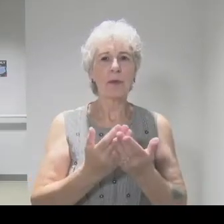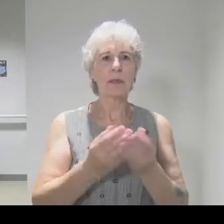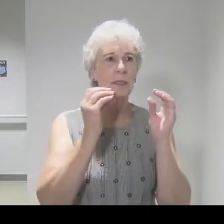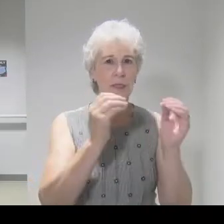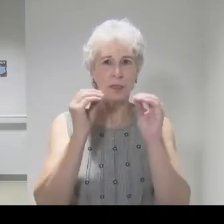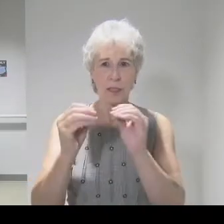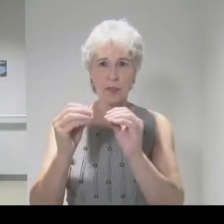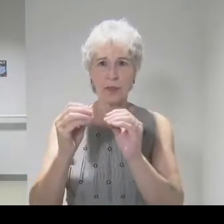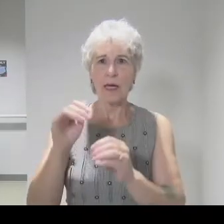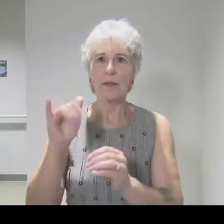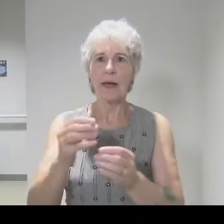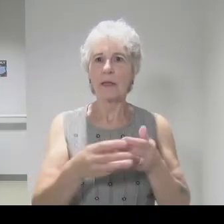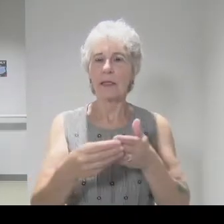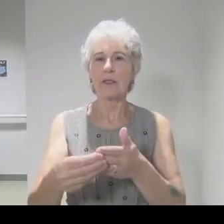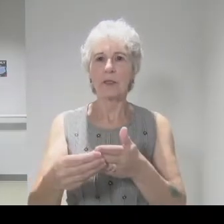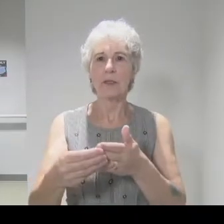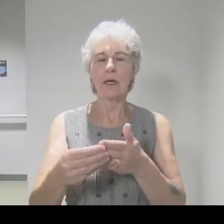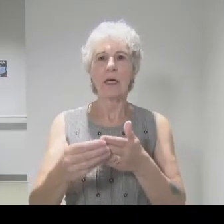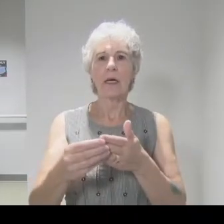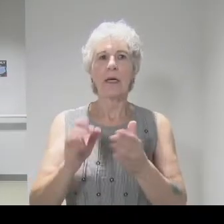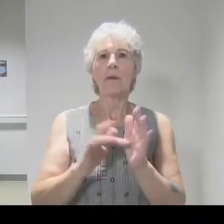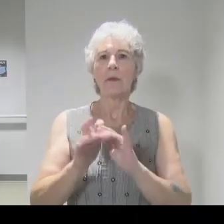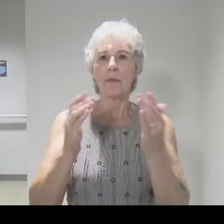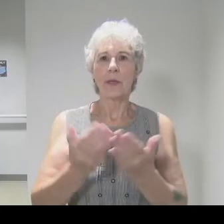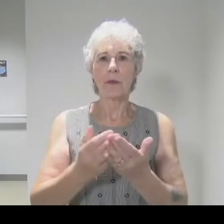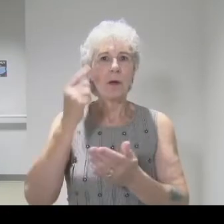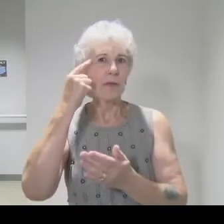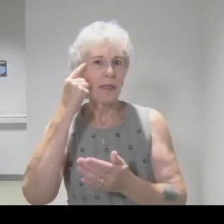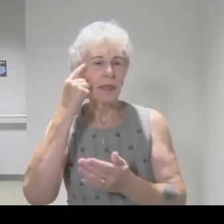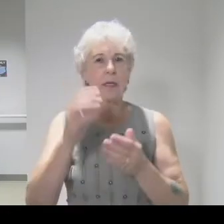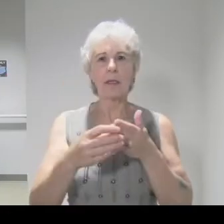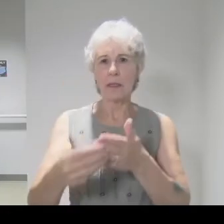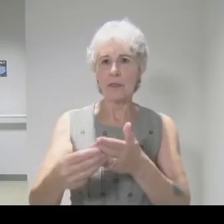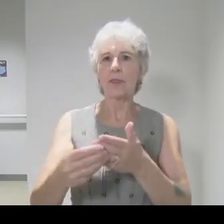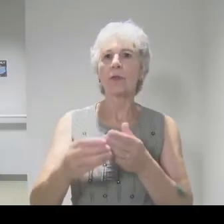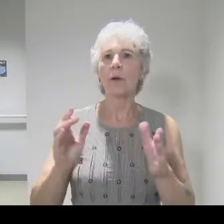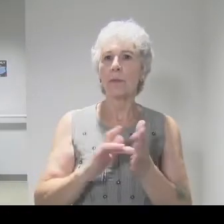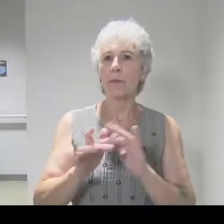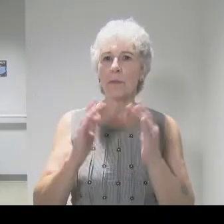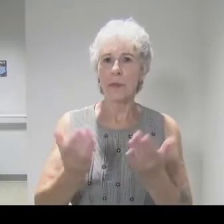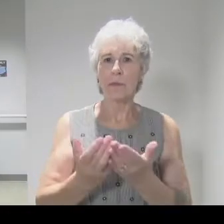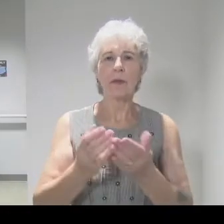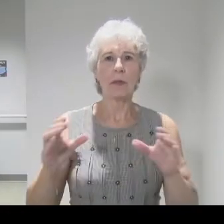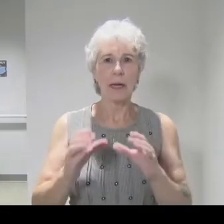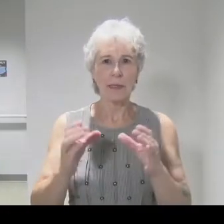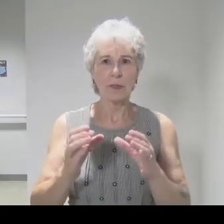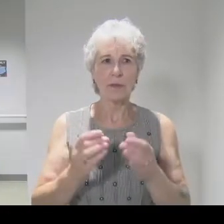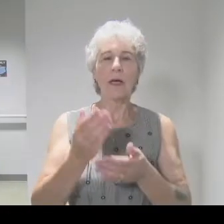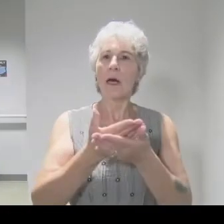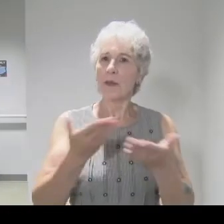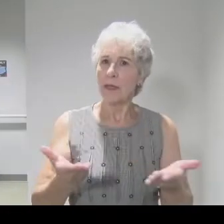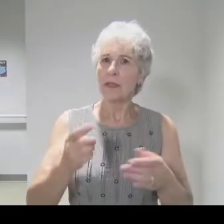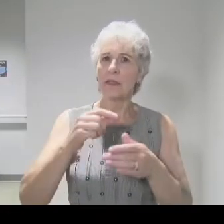leads to solid biblical thinking, which leads to solid biblical action. And there are things that the church should be standing up for, and we need to